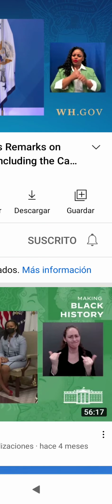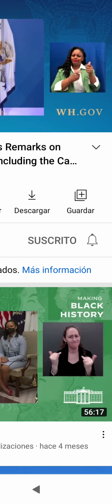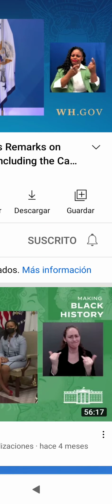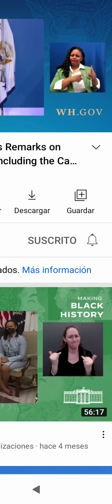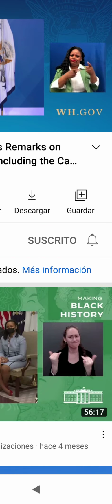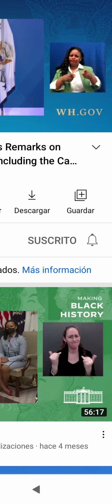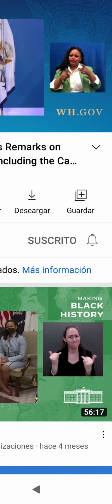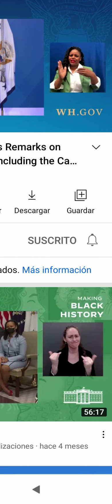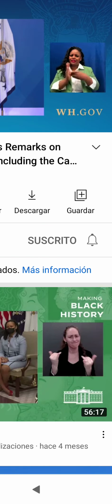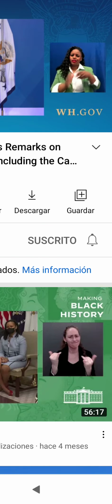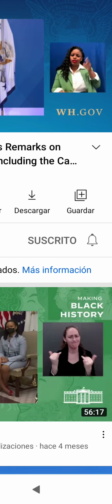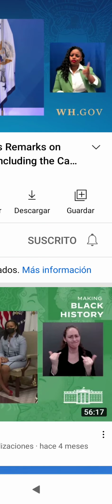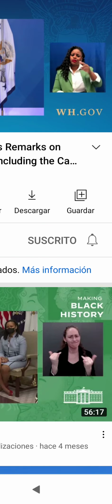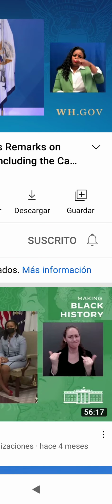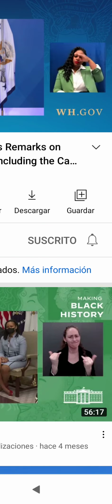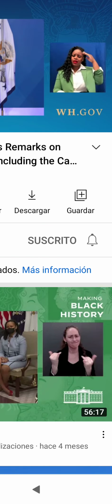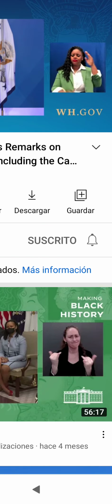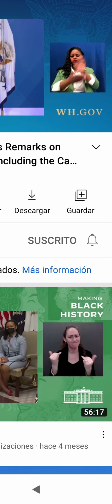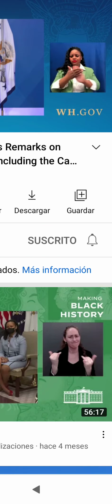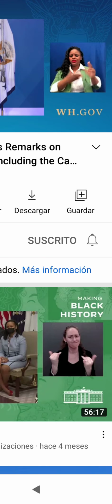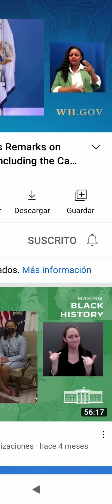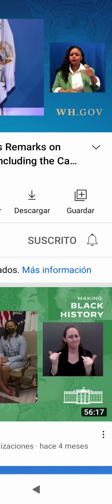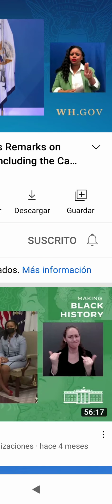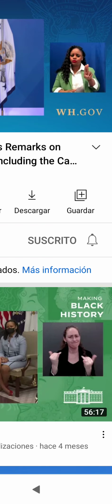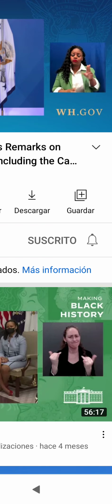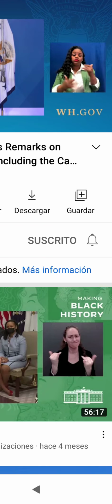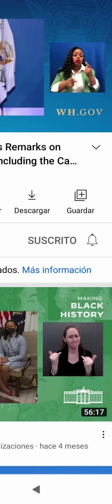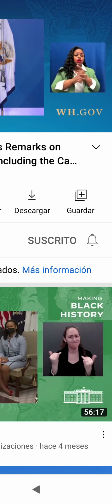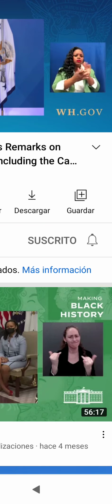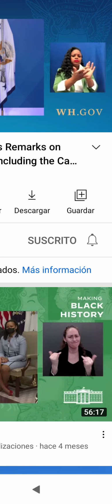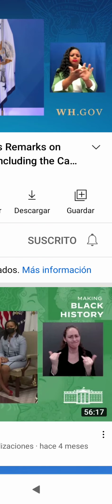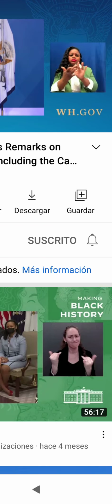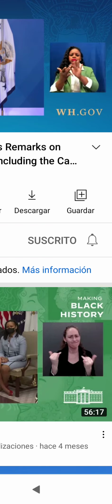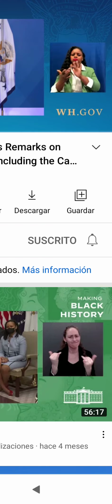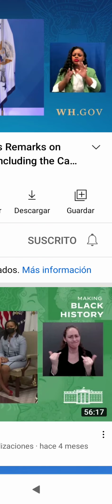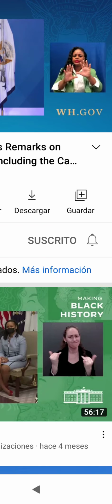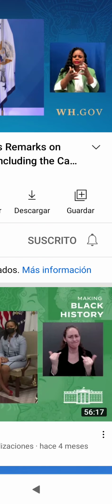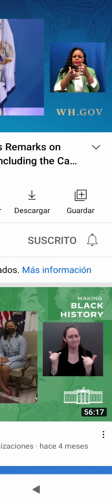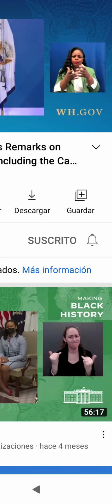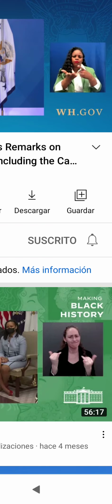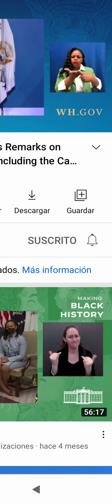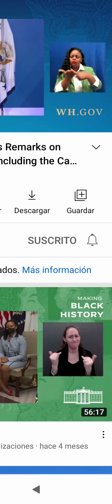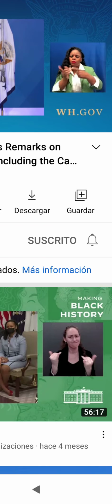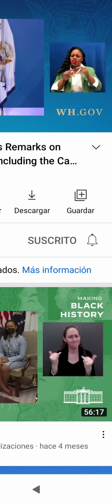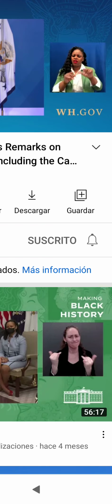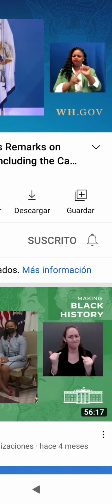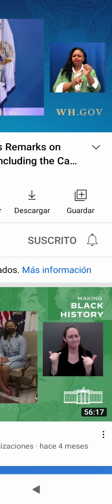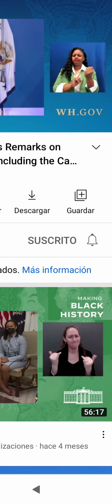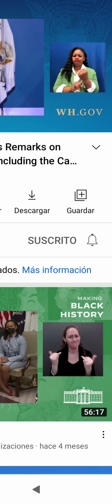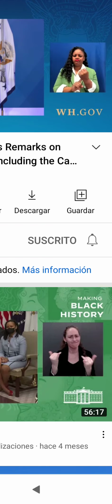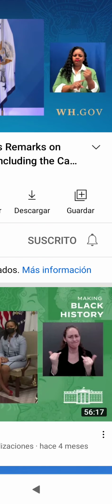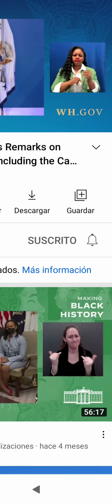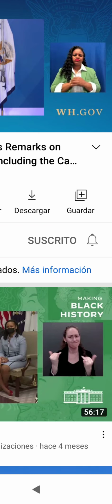universities. I am in regular contact with our FBI team about these efforts. As with any ongoing